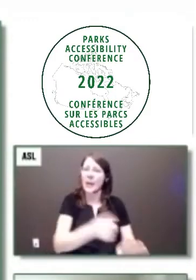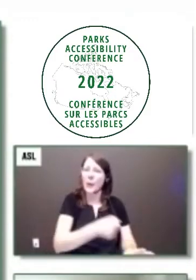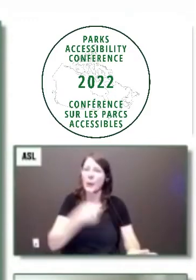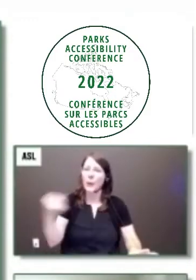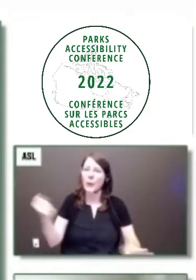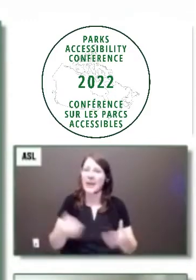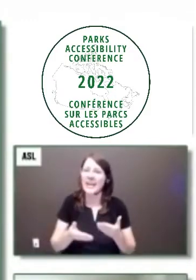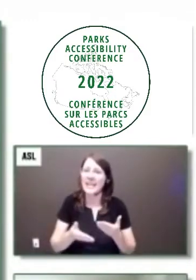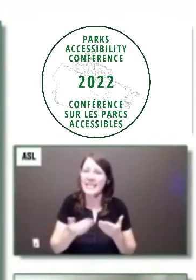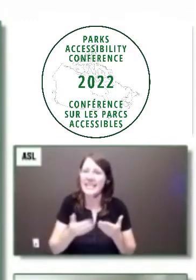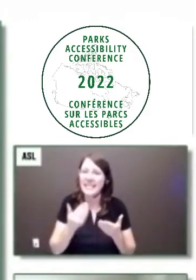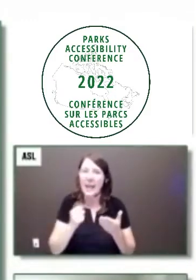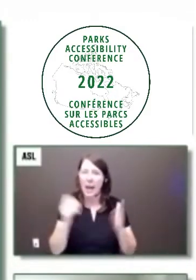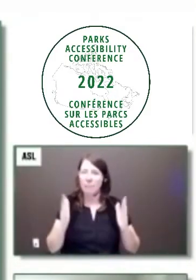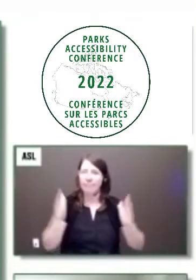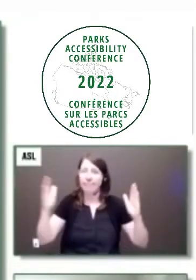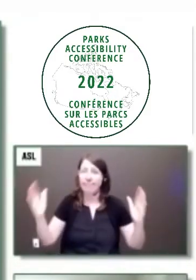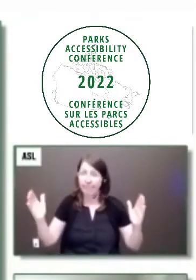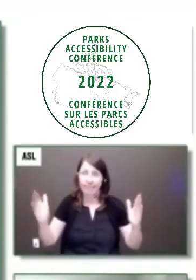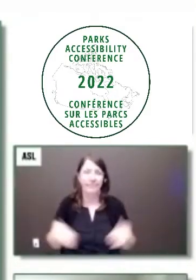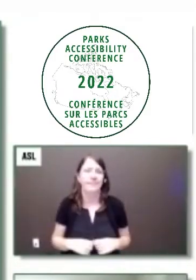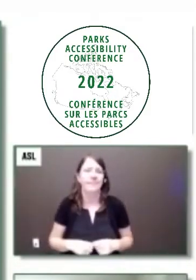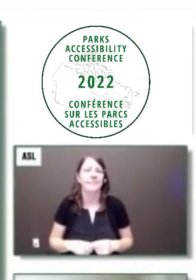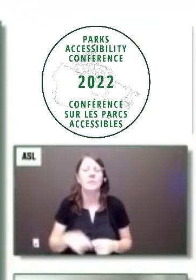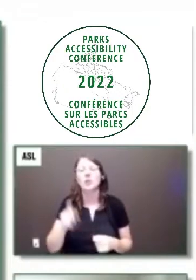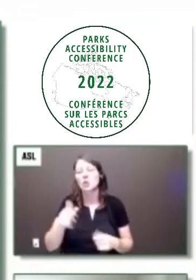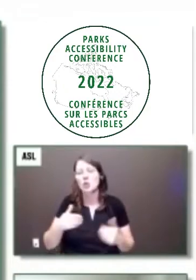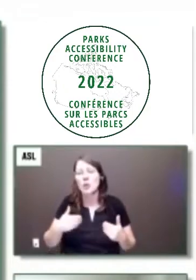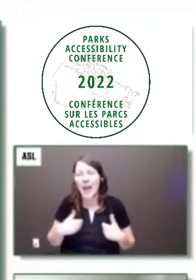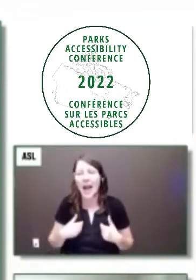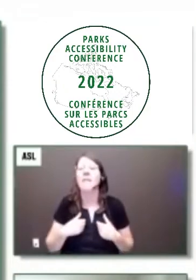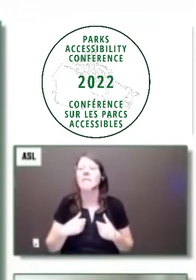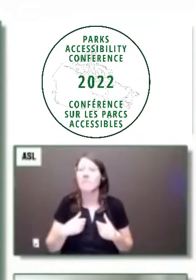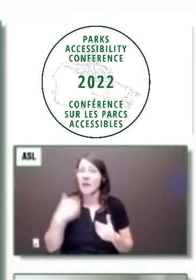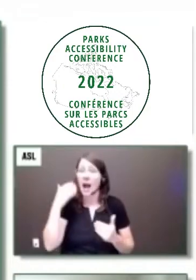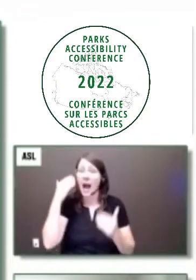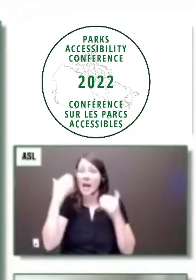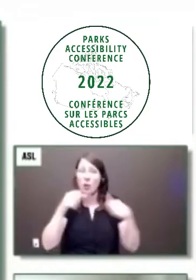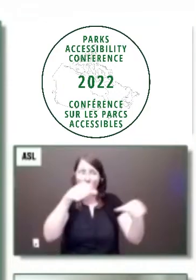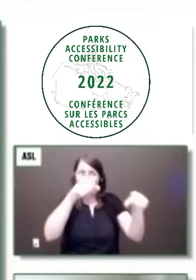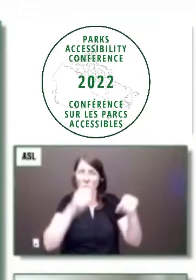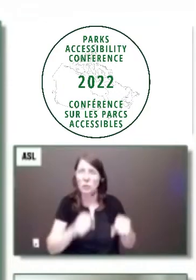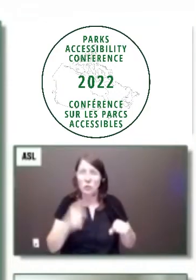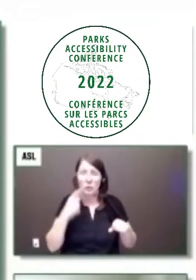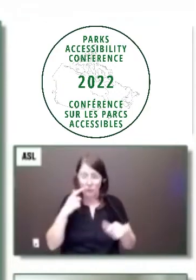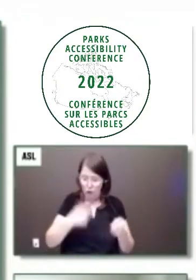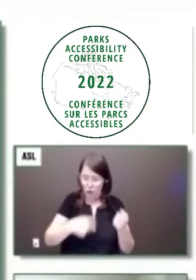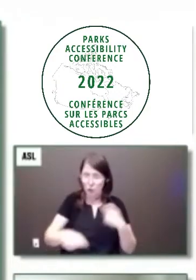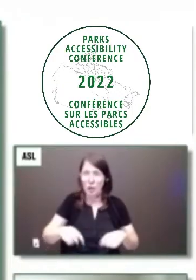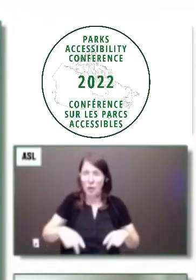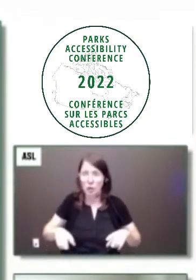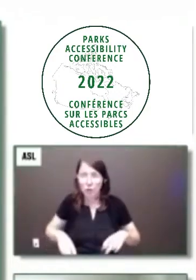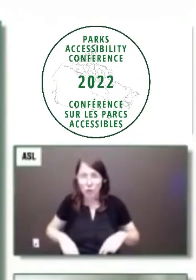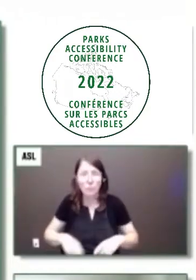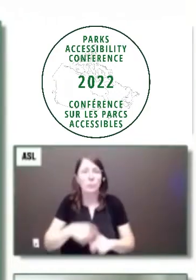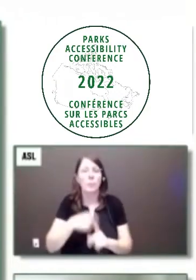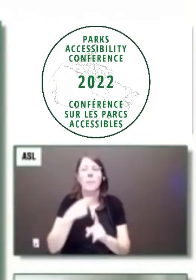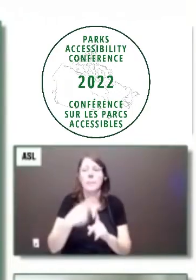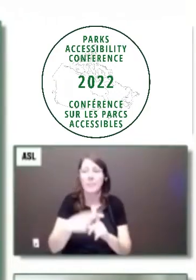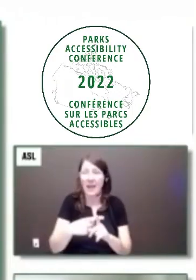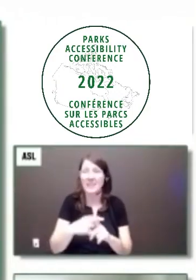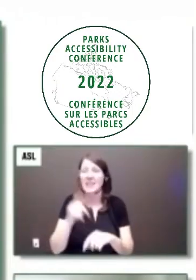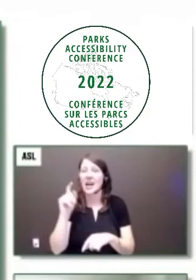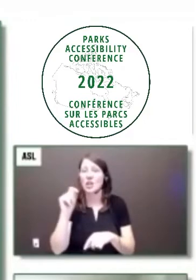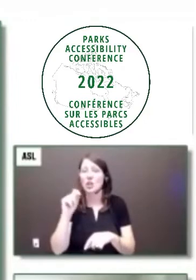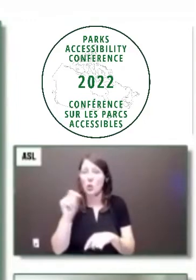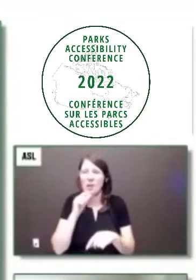hoist, an adult changing table, and a peninsular toilet. There are many other details that can be added for further accessibility, but for the sake